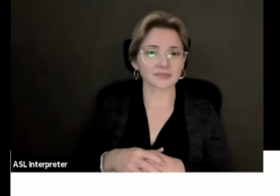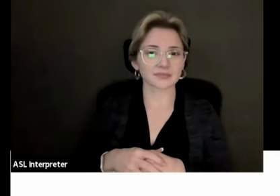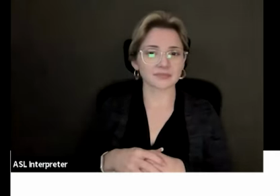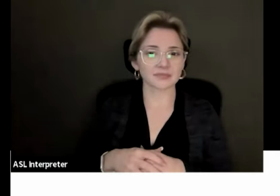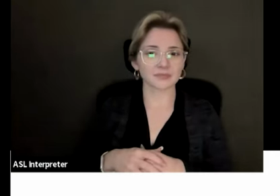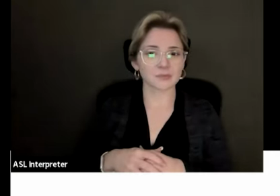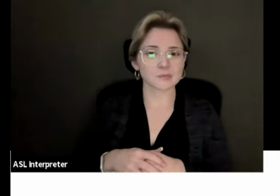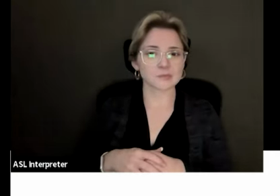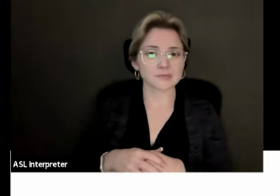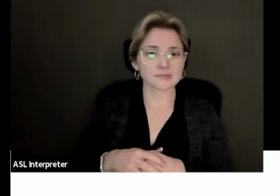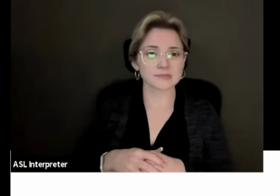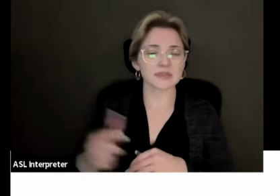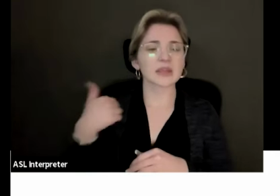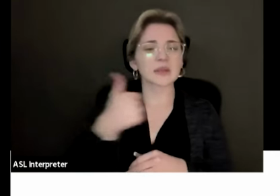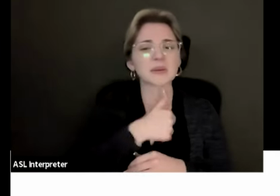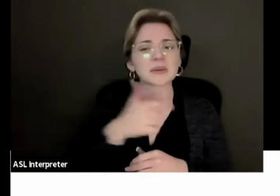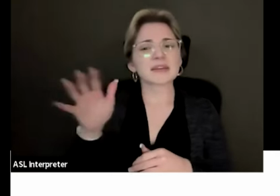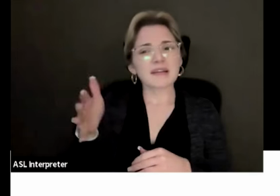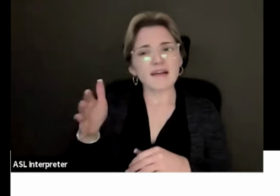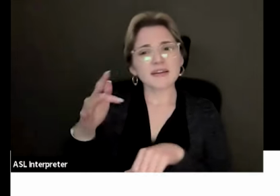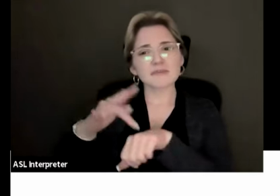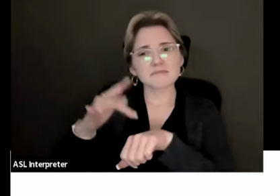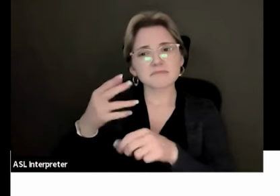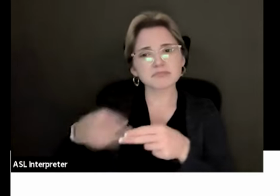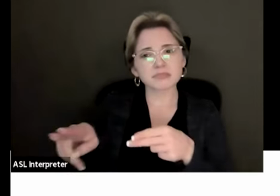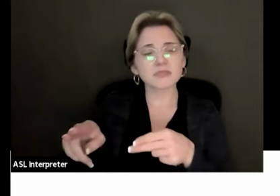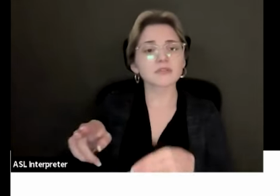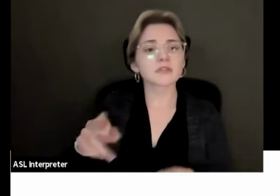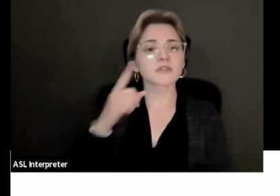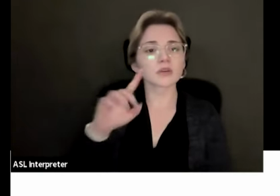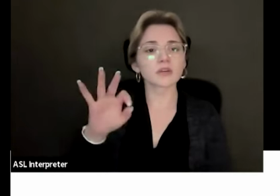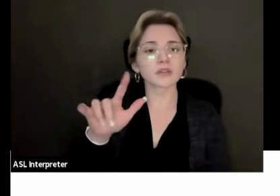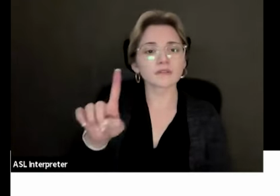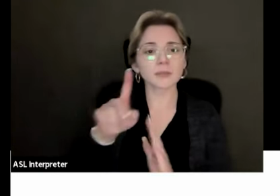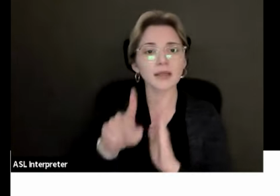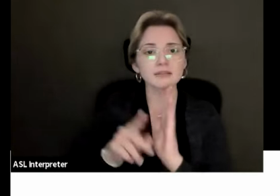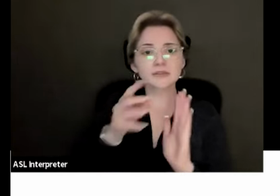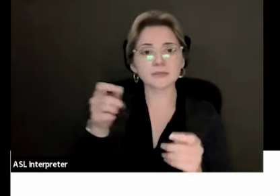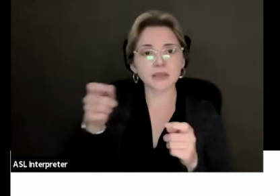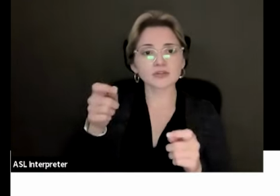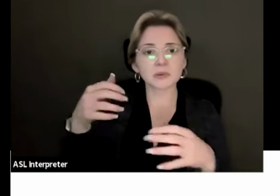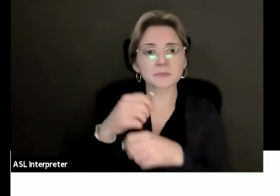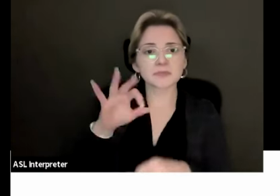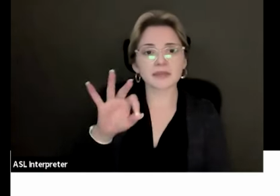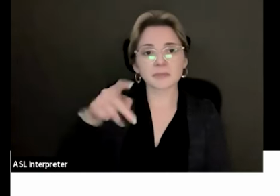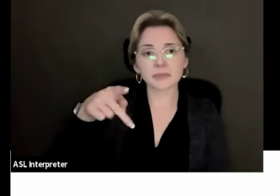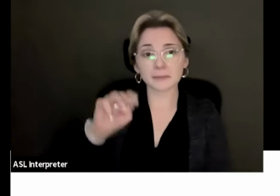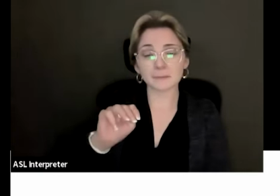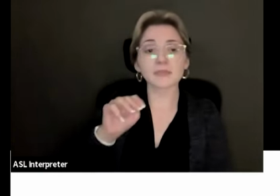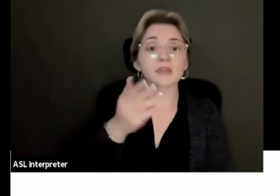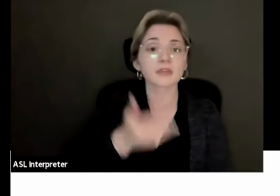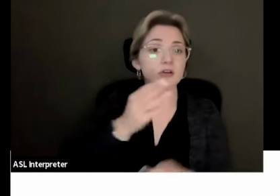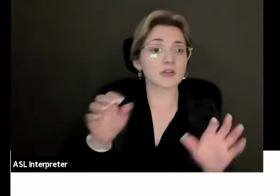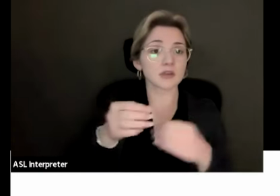Okay, so we kind of touched on the Office of Field Policy and Management earlier. They are the office that is going to communicate